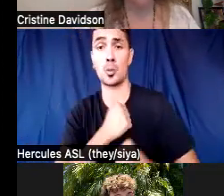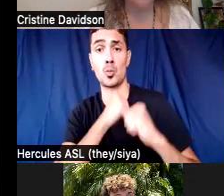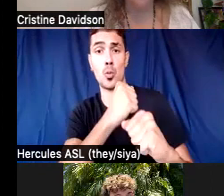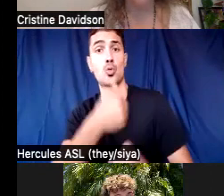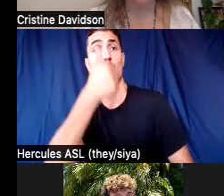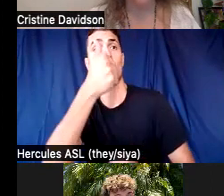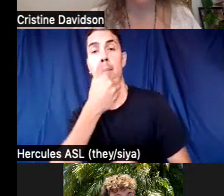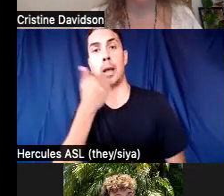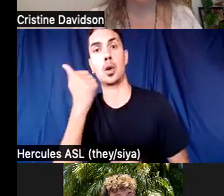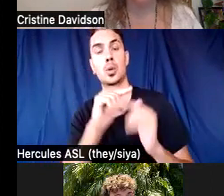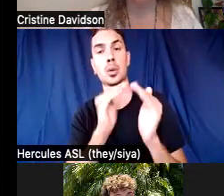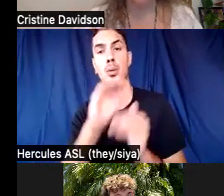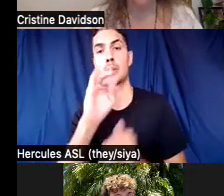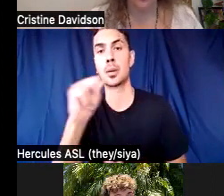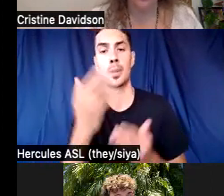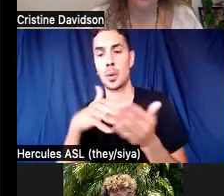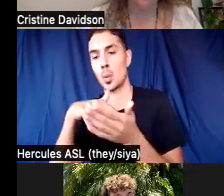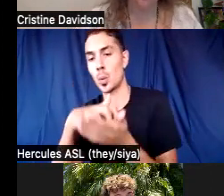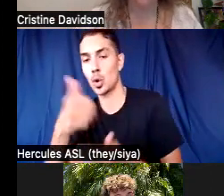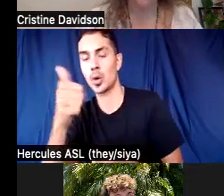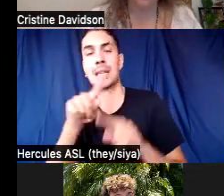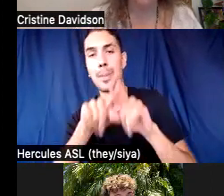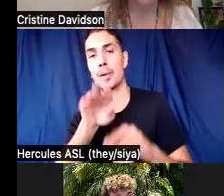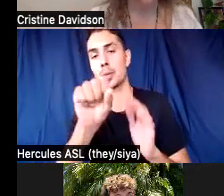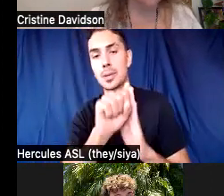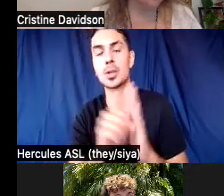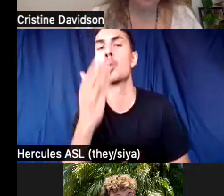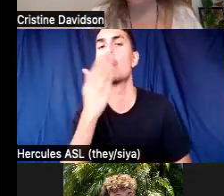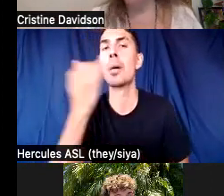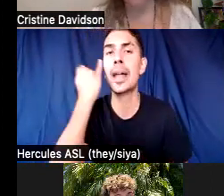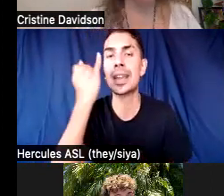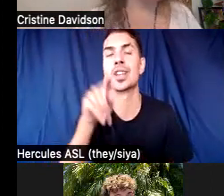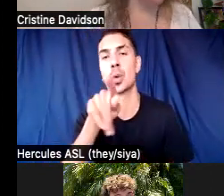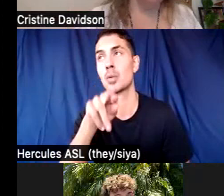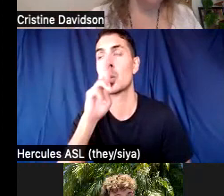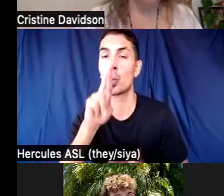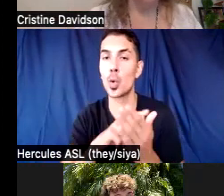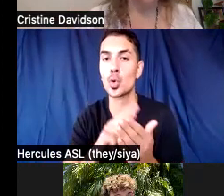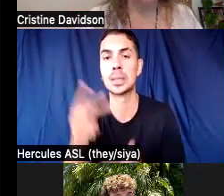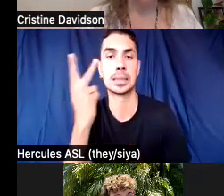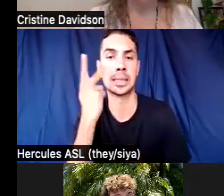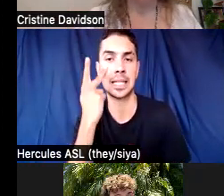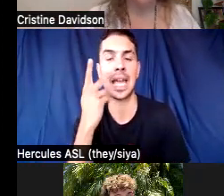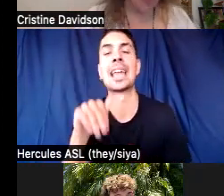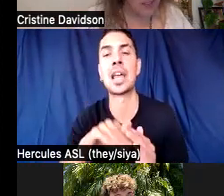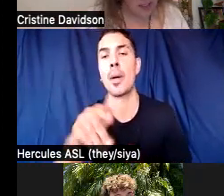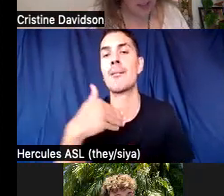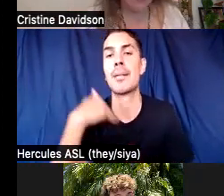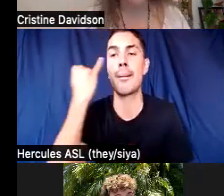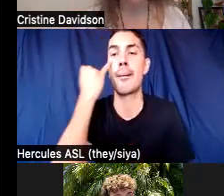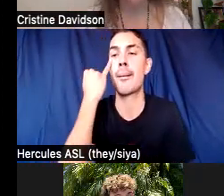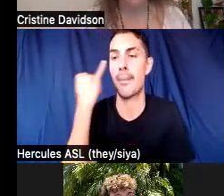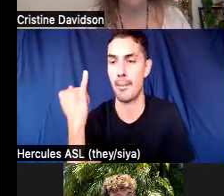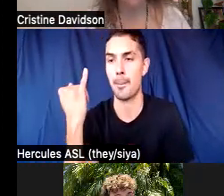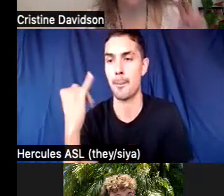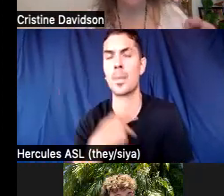maybe weaker than Minnesota laws, but it's a good idea to go and look just so you have an idea. And I'll be sending a